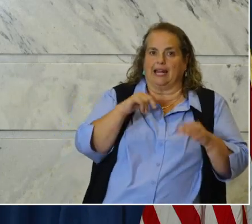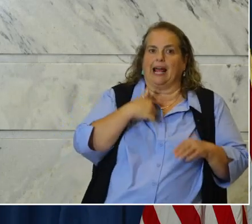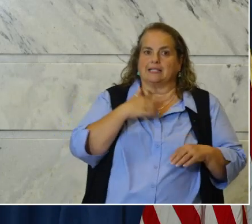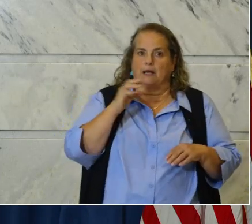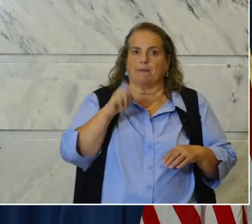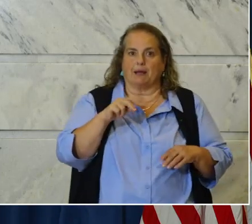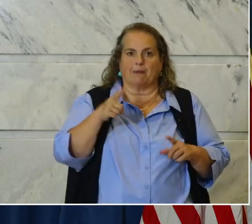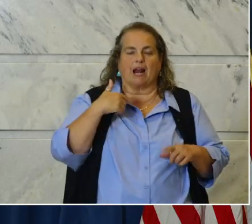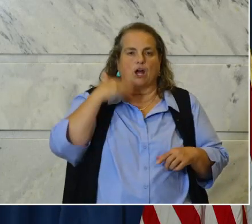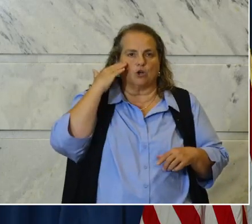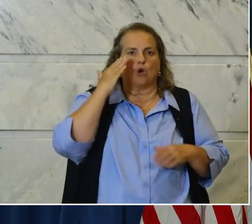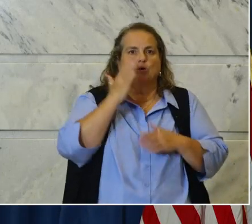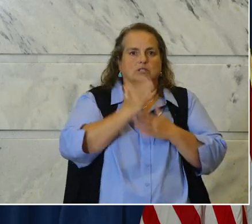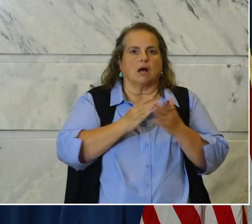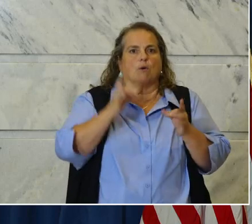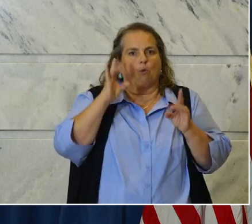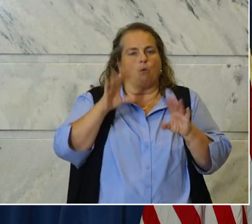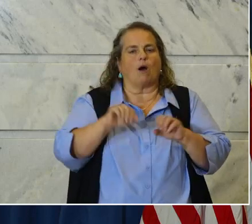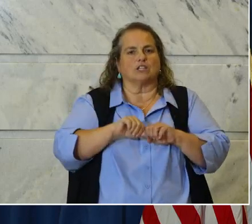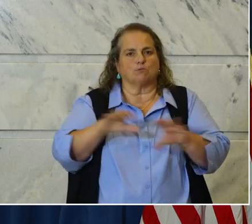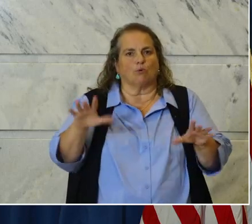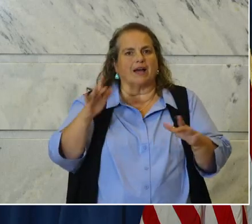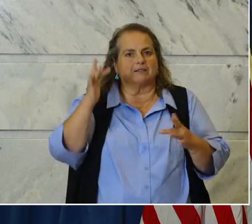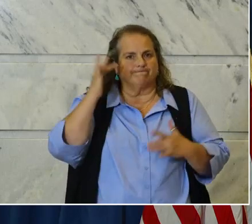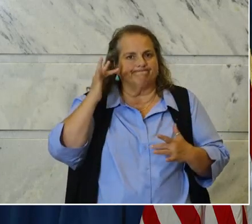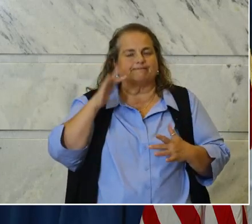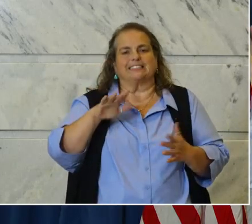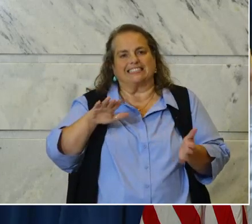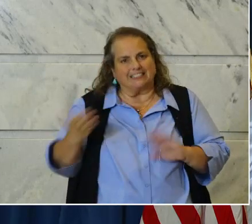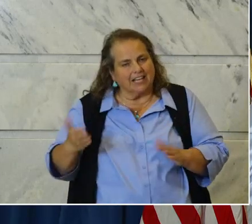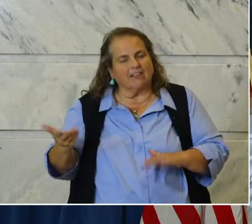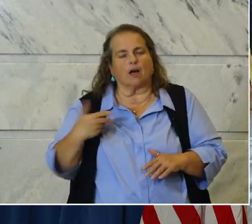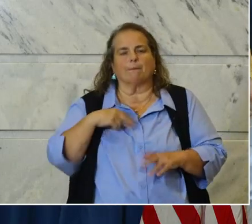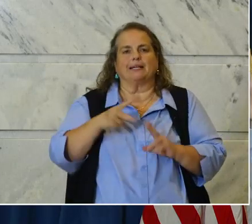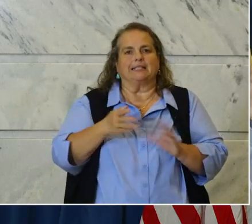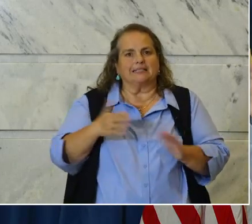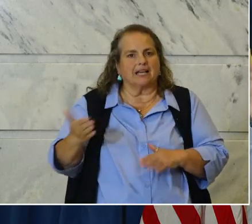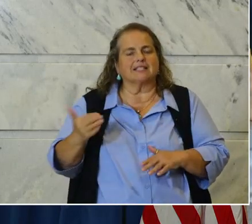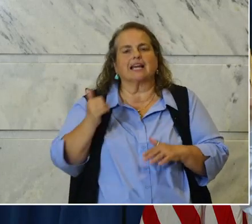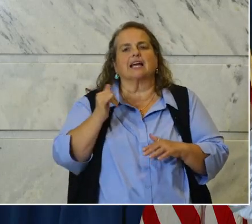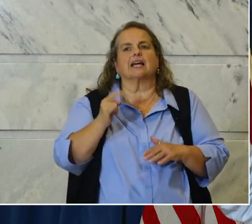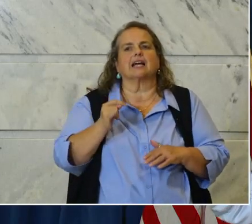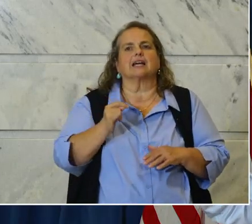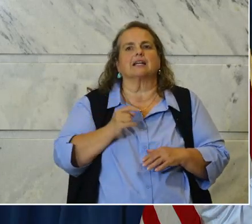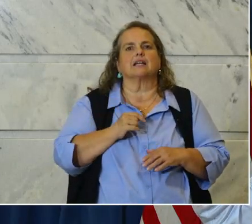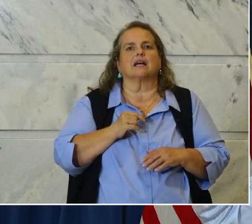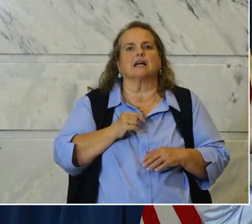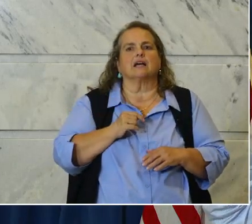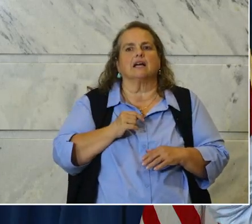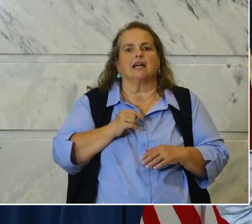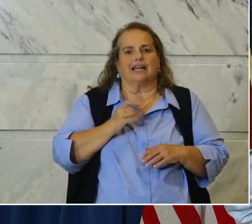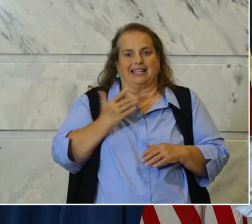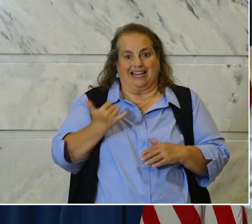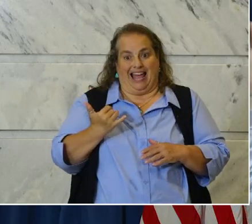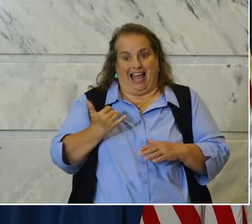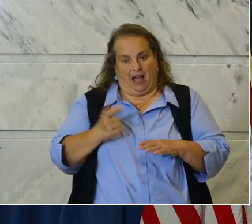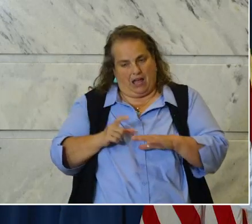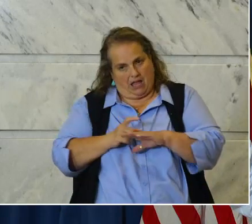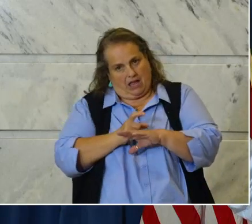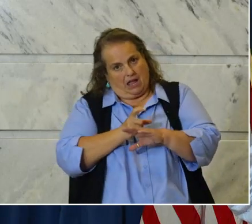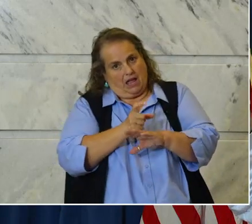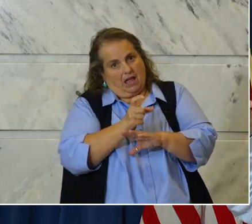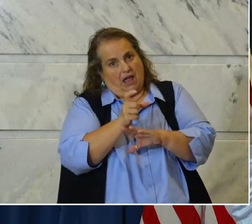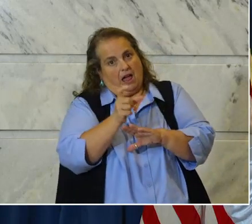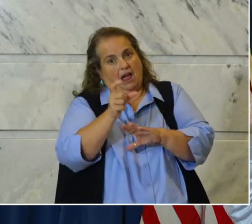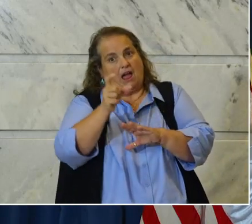that there is going to be some widespread devastation. It loses its intensity as it